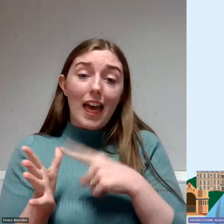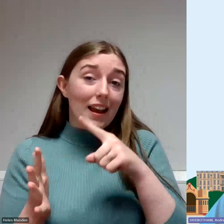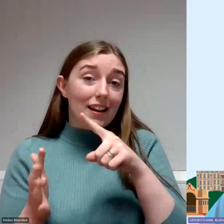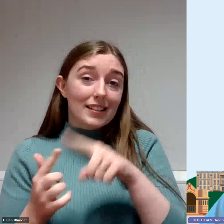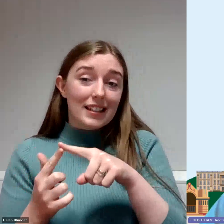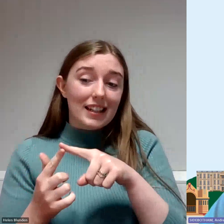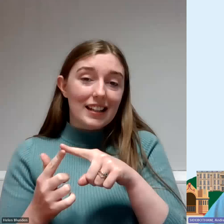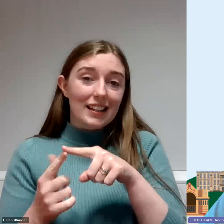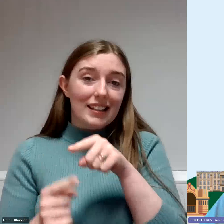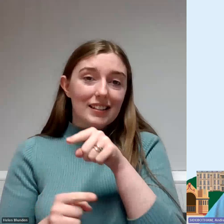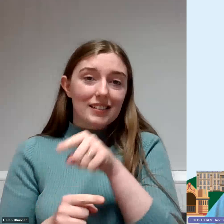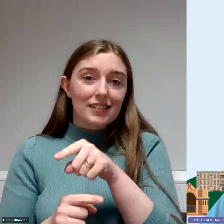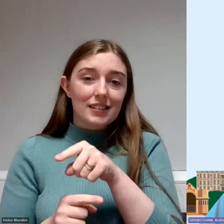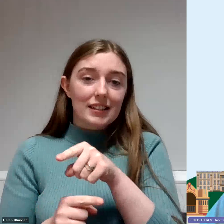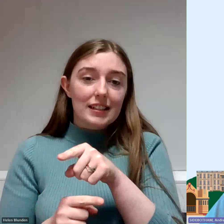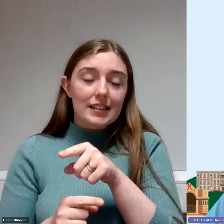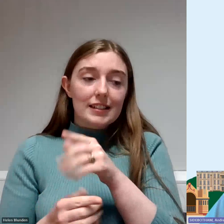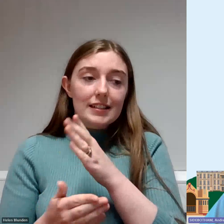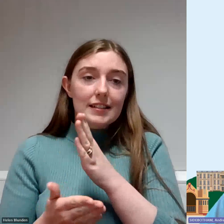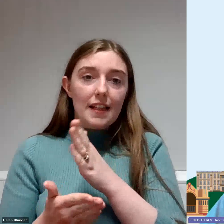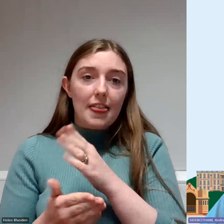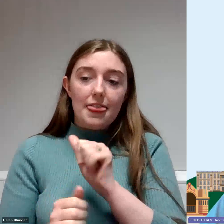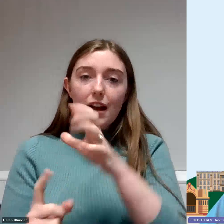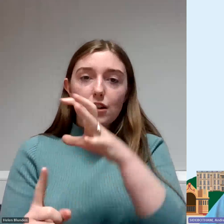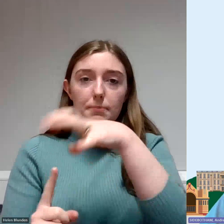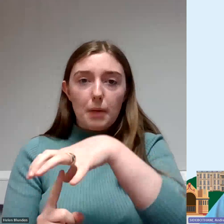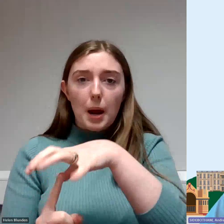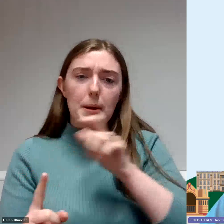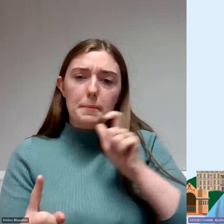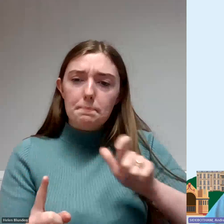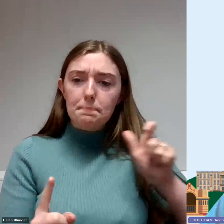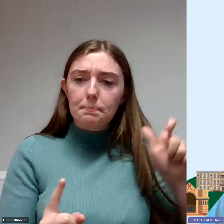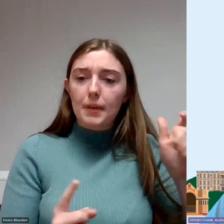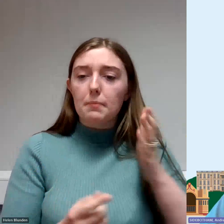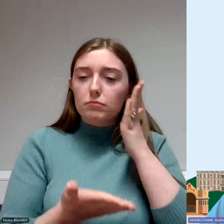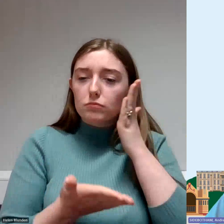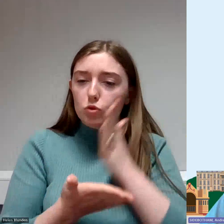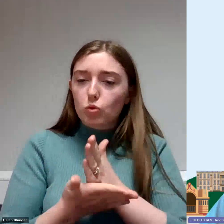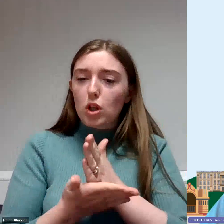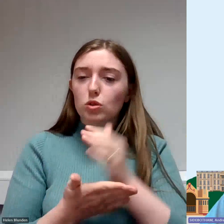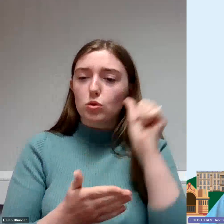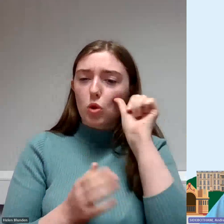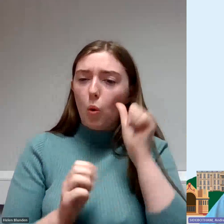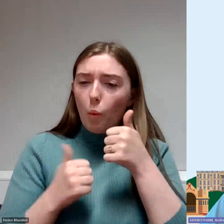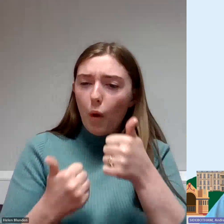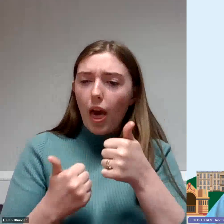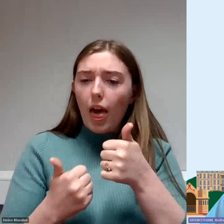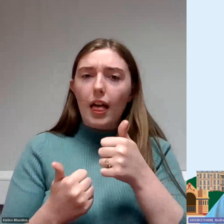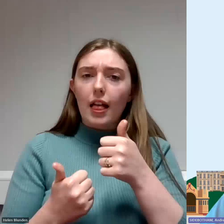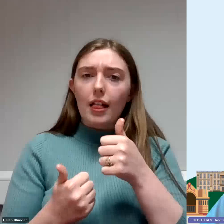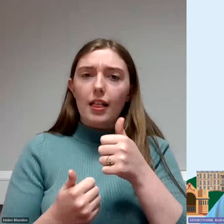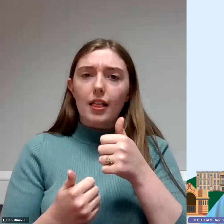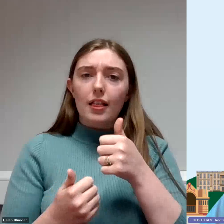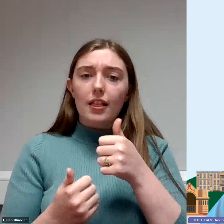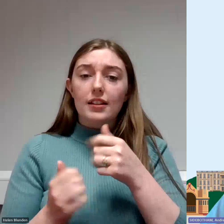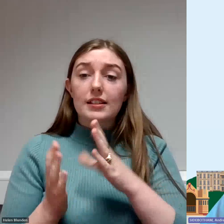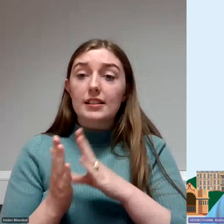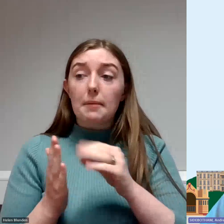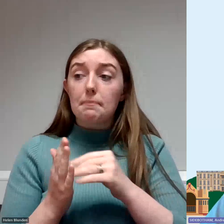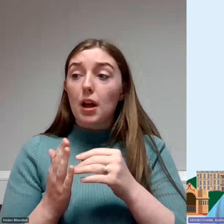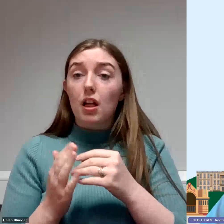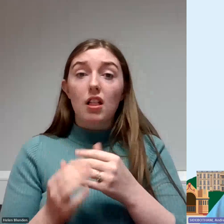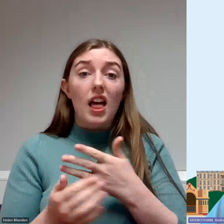very trusted brand in terms of most of us on this call could be driving anywhere in the country, and if we see